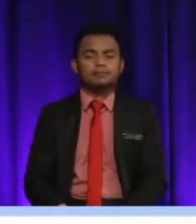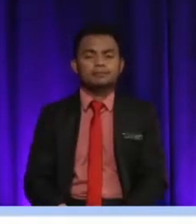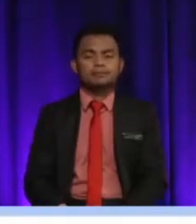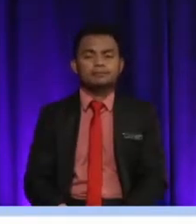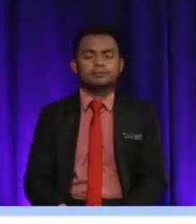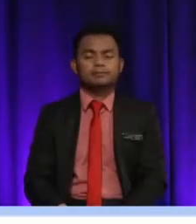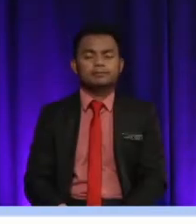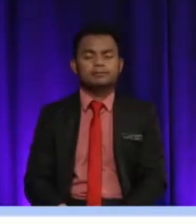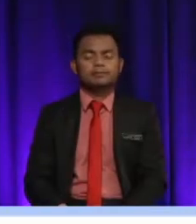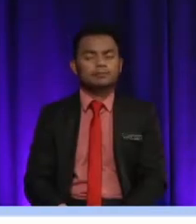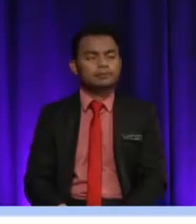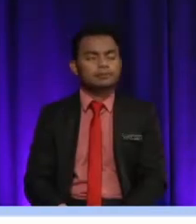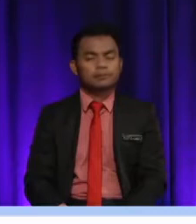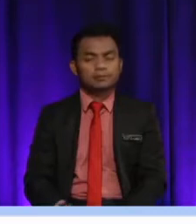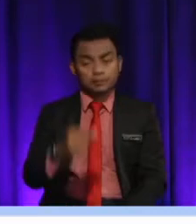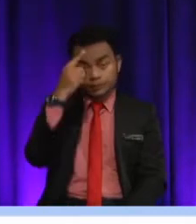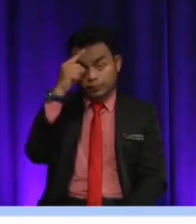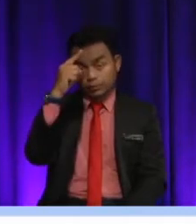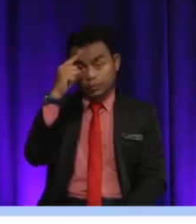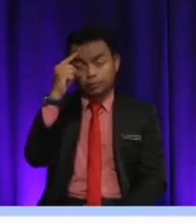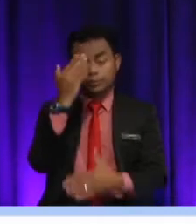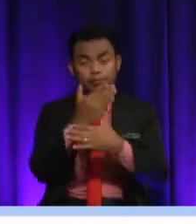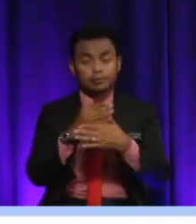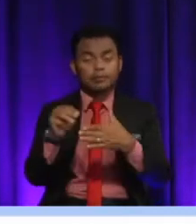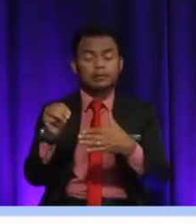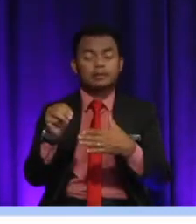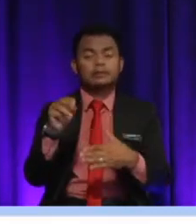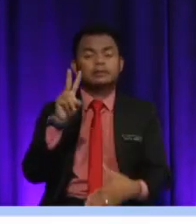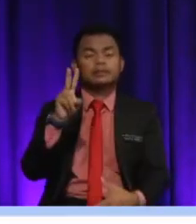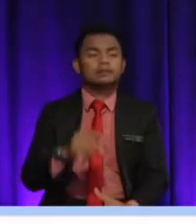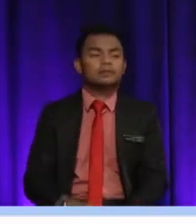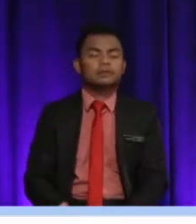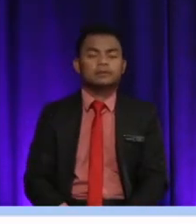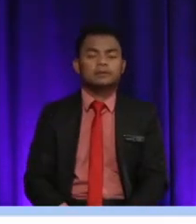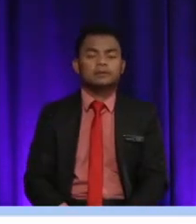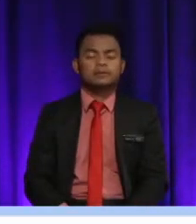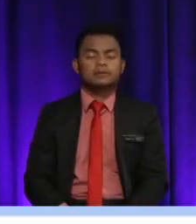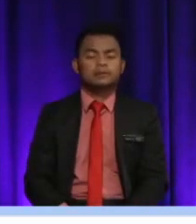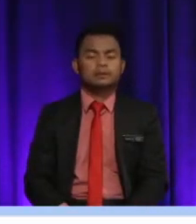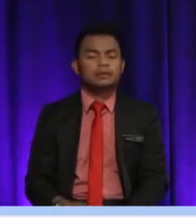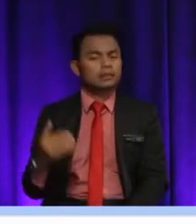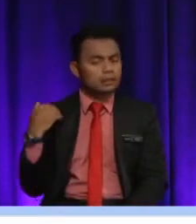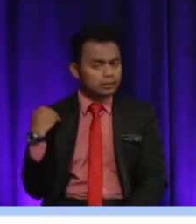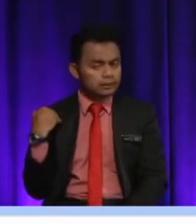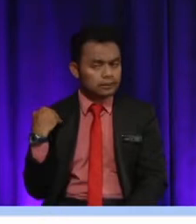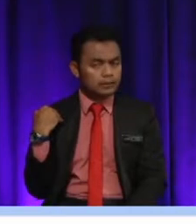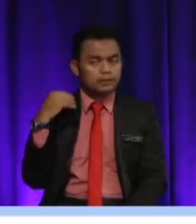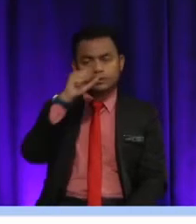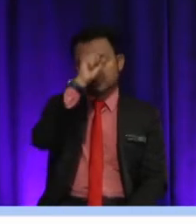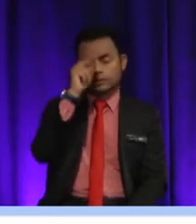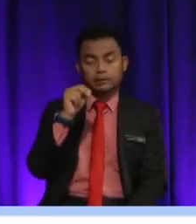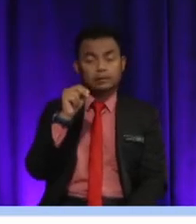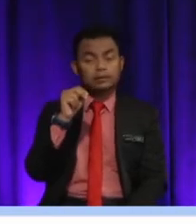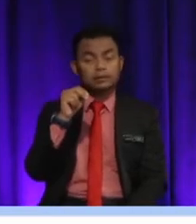side. Meanwhile, for the second part, as you could see, there's a few sentences with blanked